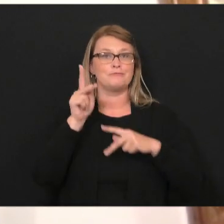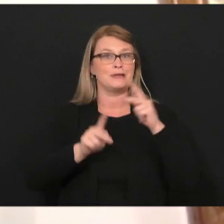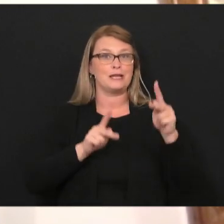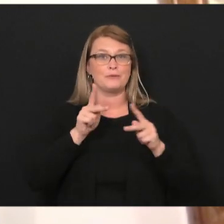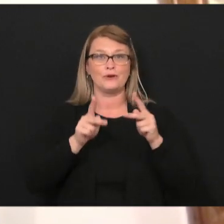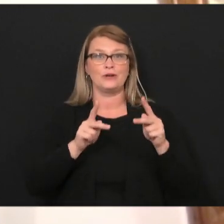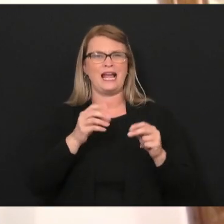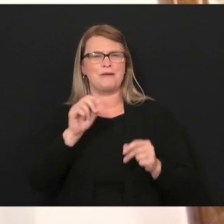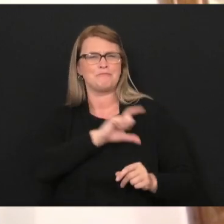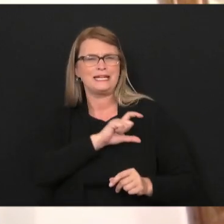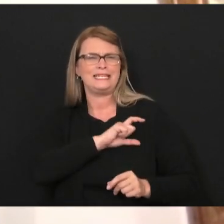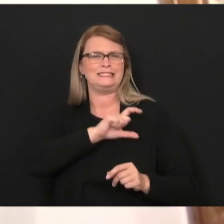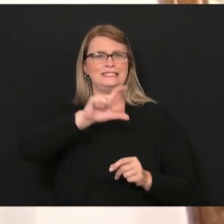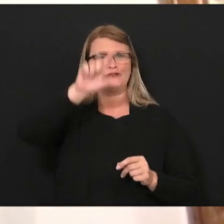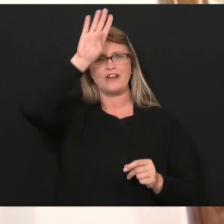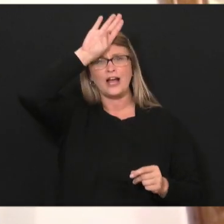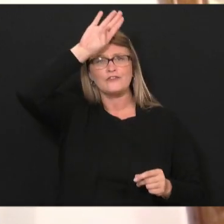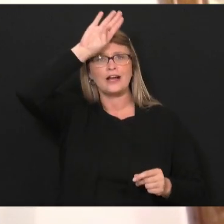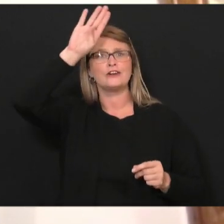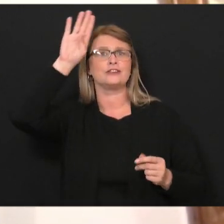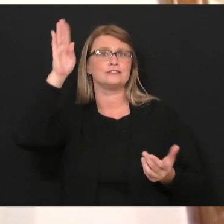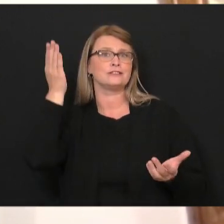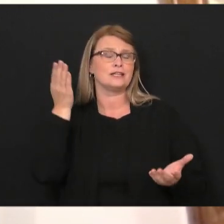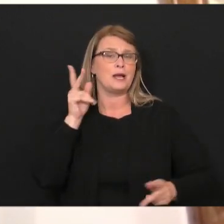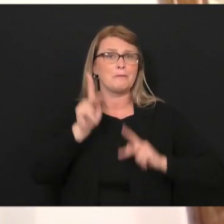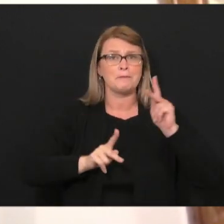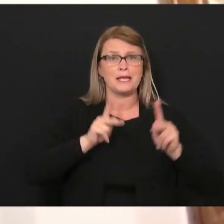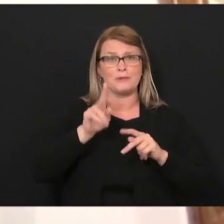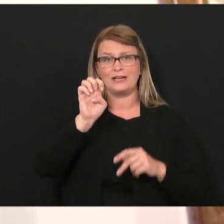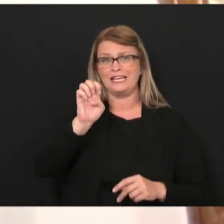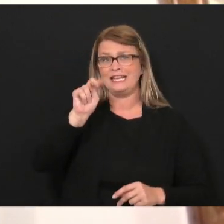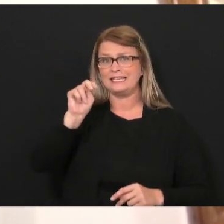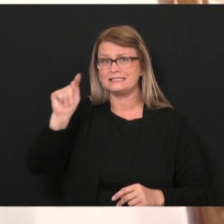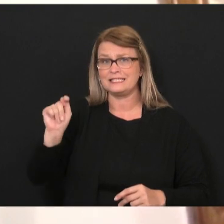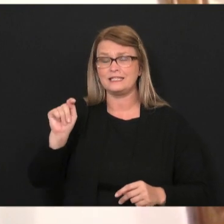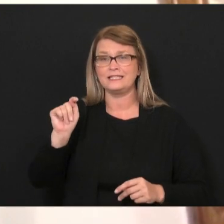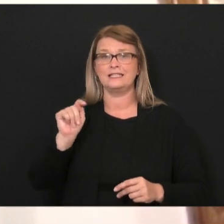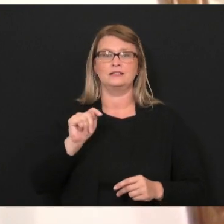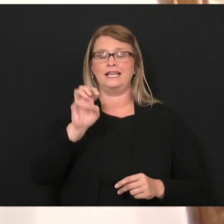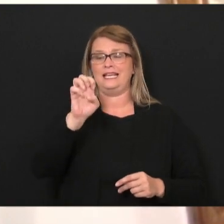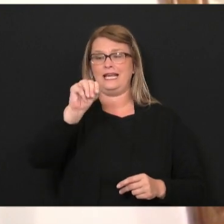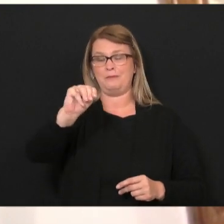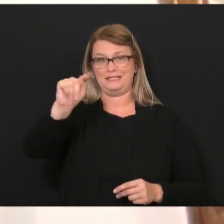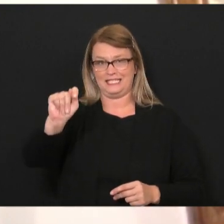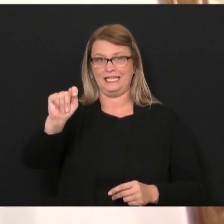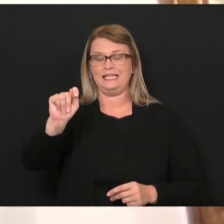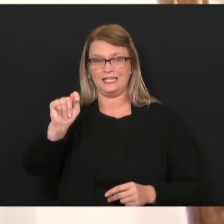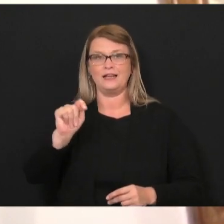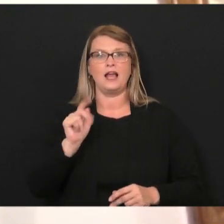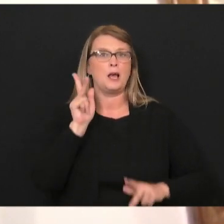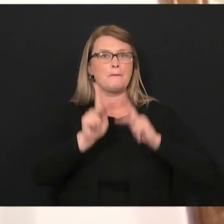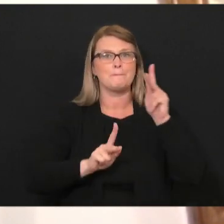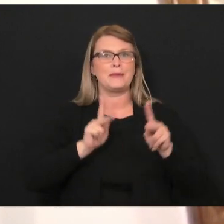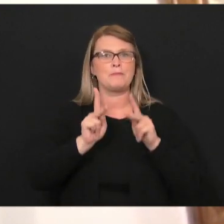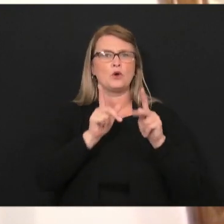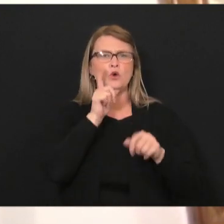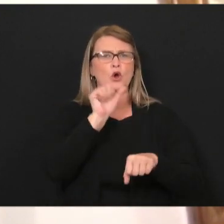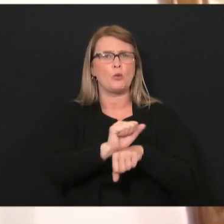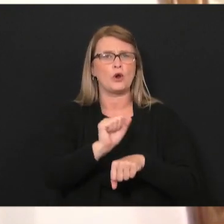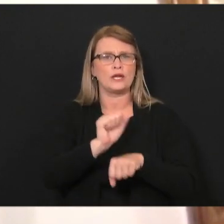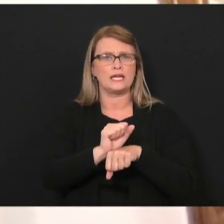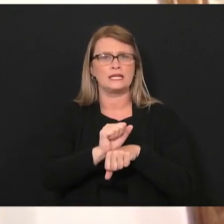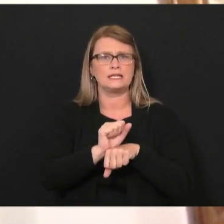our police, firefighters, people, EMTs, and even people that are working in